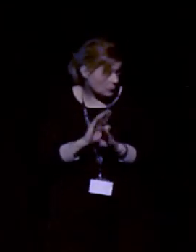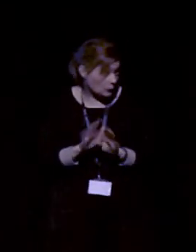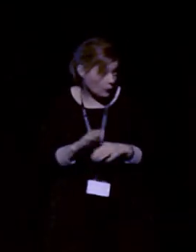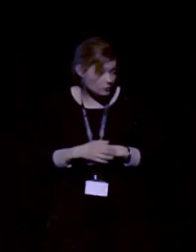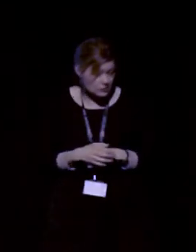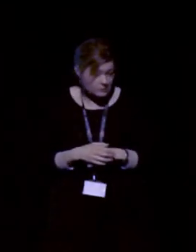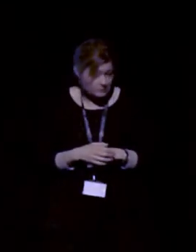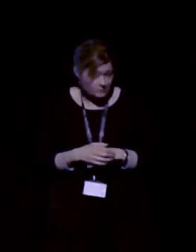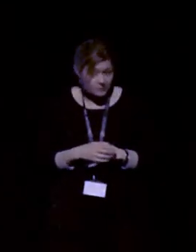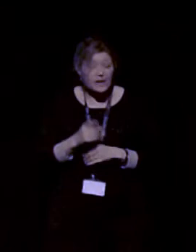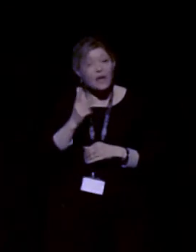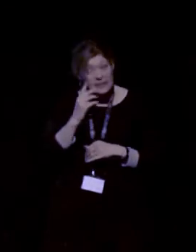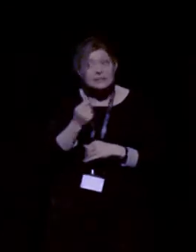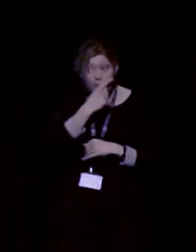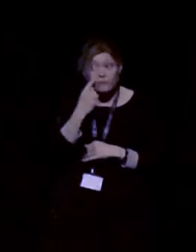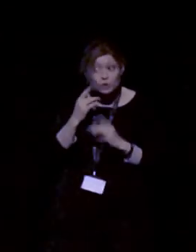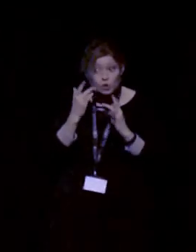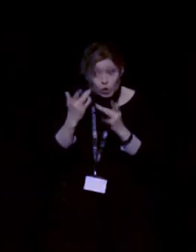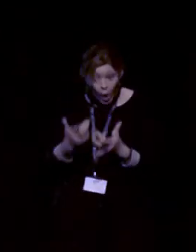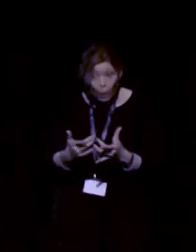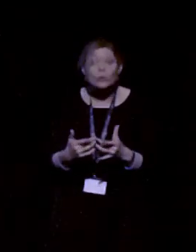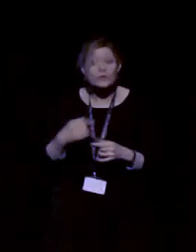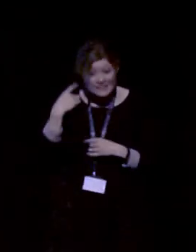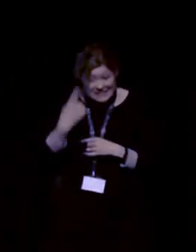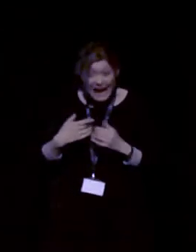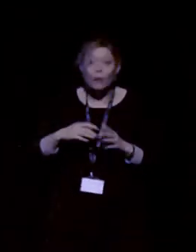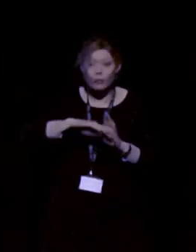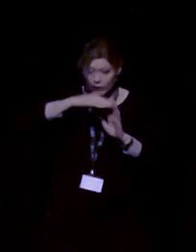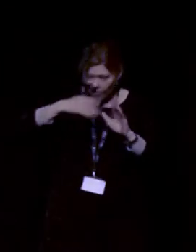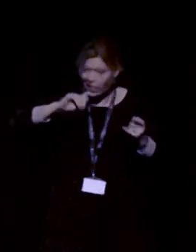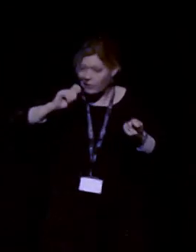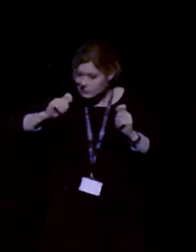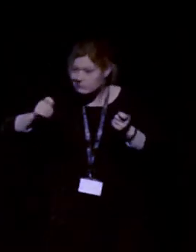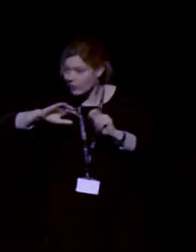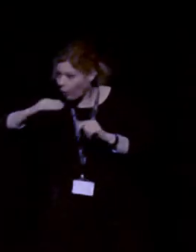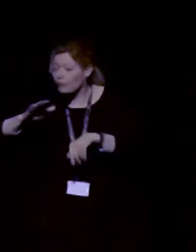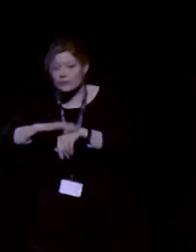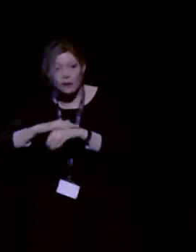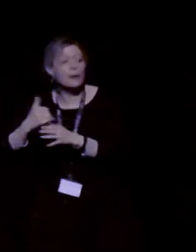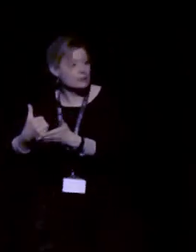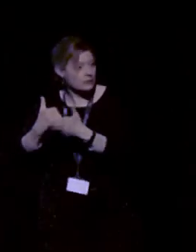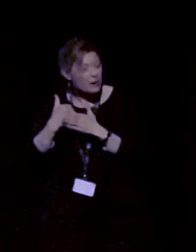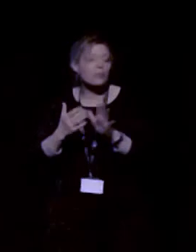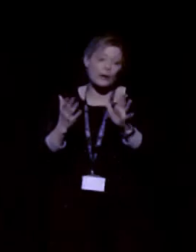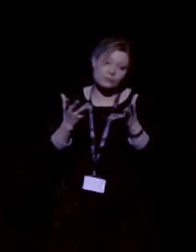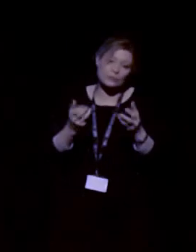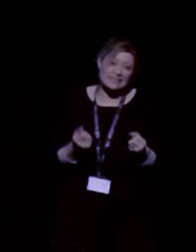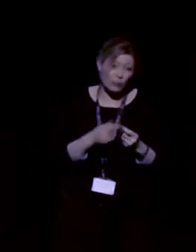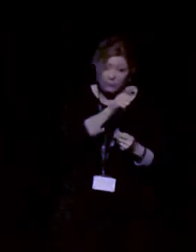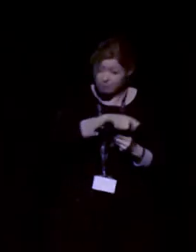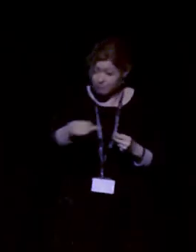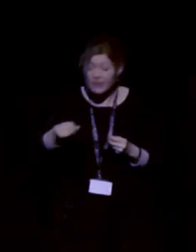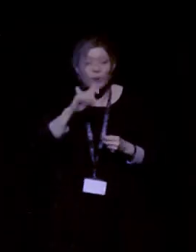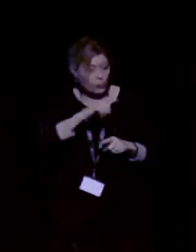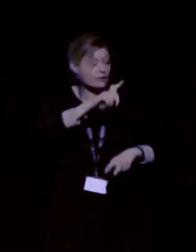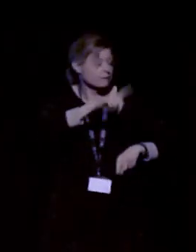sounds may help a bit, but there's certainly going to be a lot of individual variability, and maybe the best